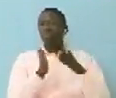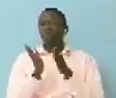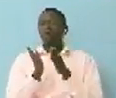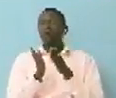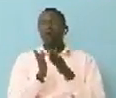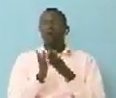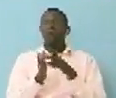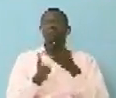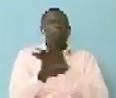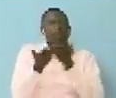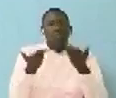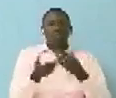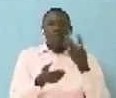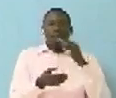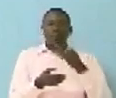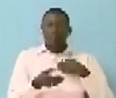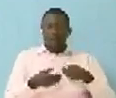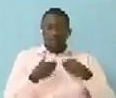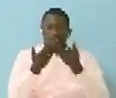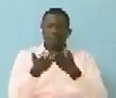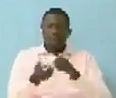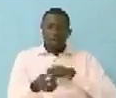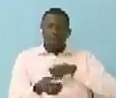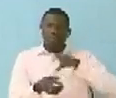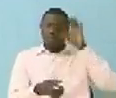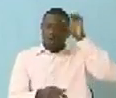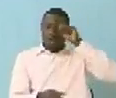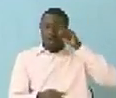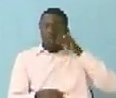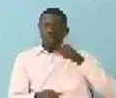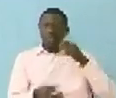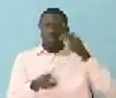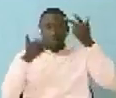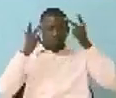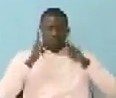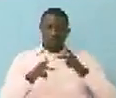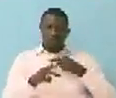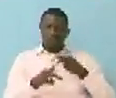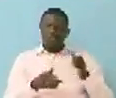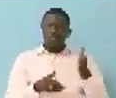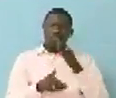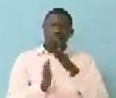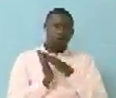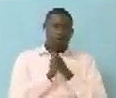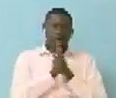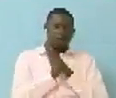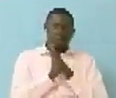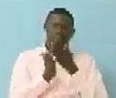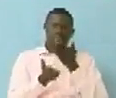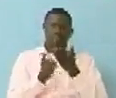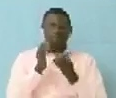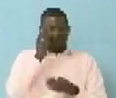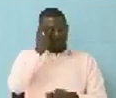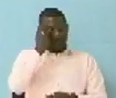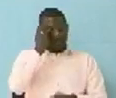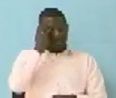Why is it that when I give my understanding, Council will go against that? That